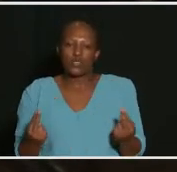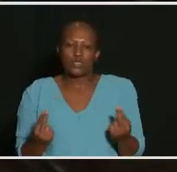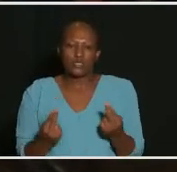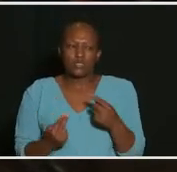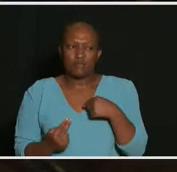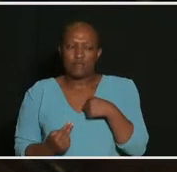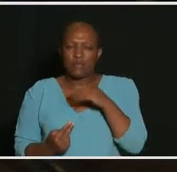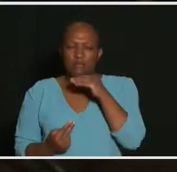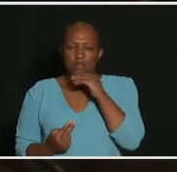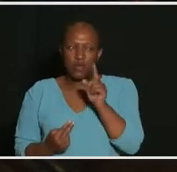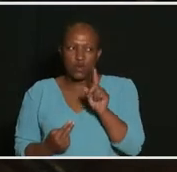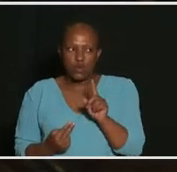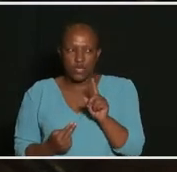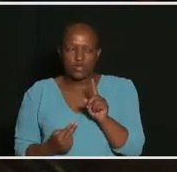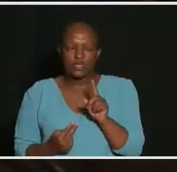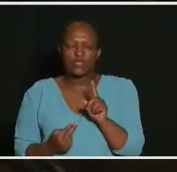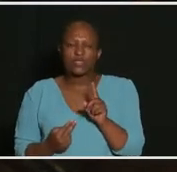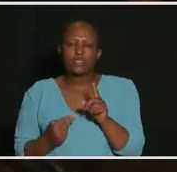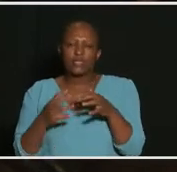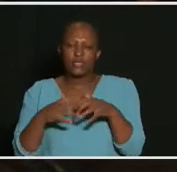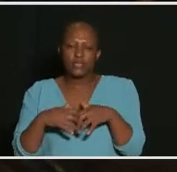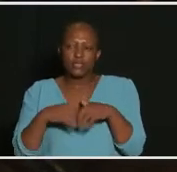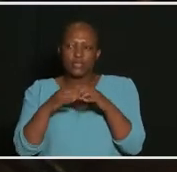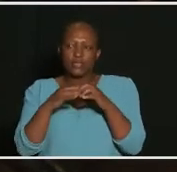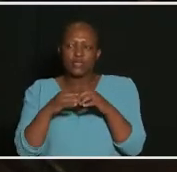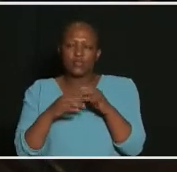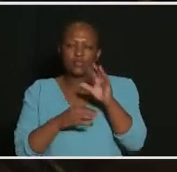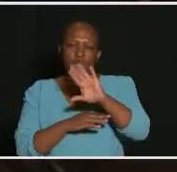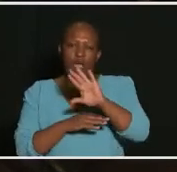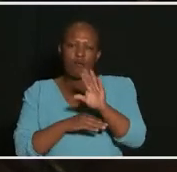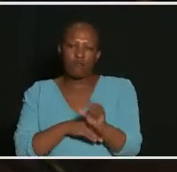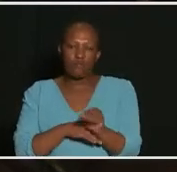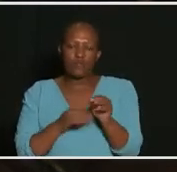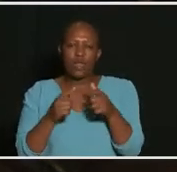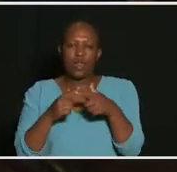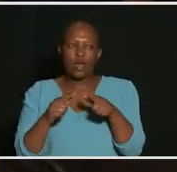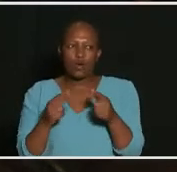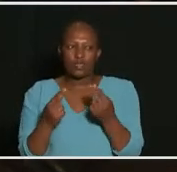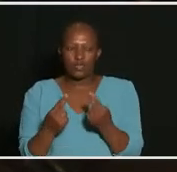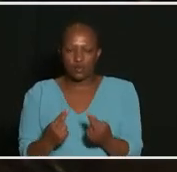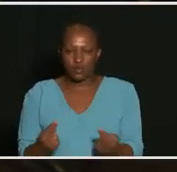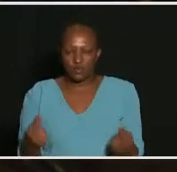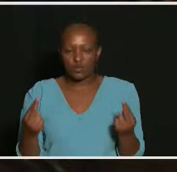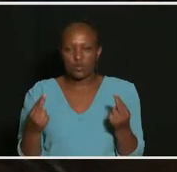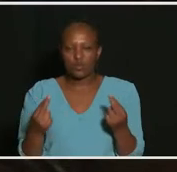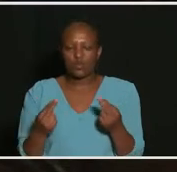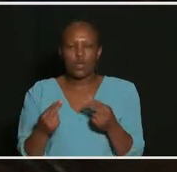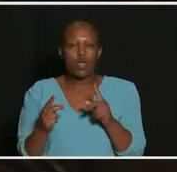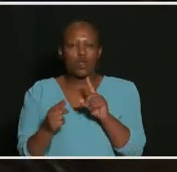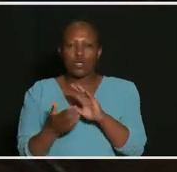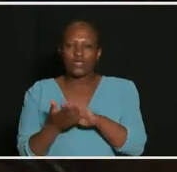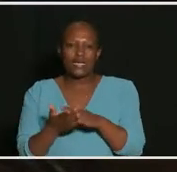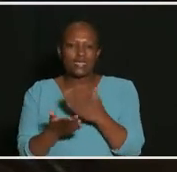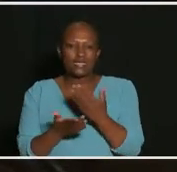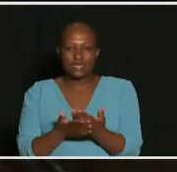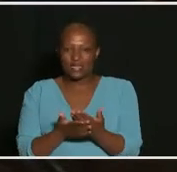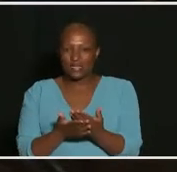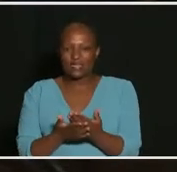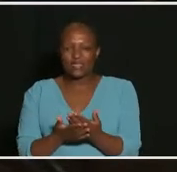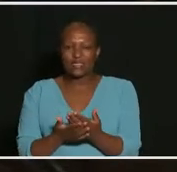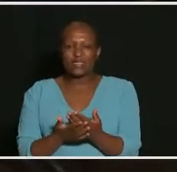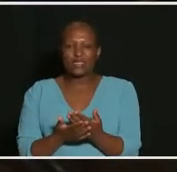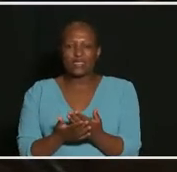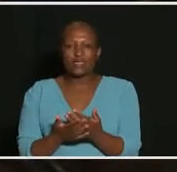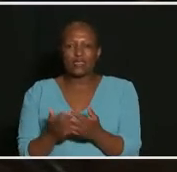that a development of African language resources not translation or